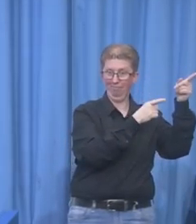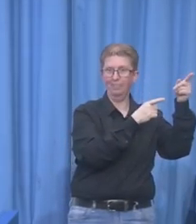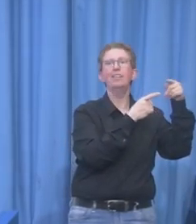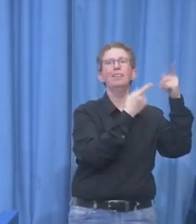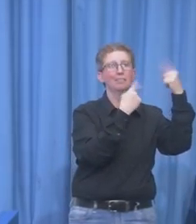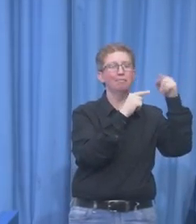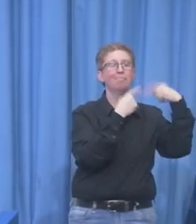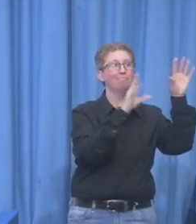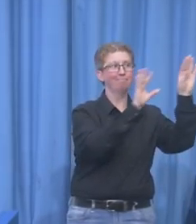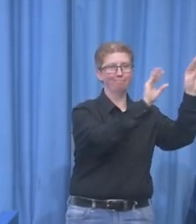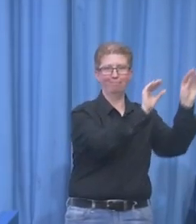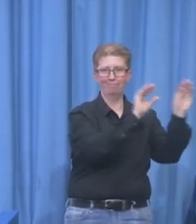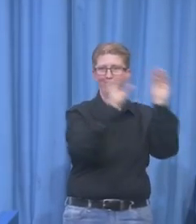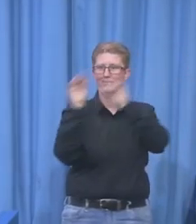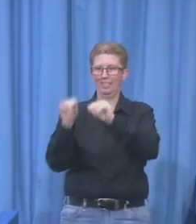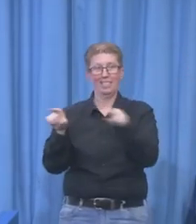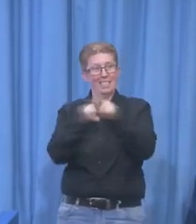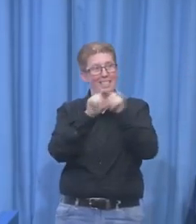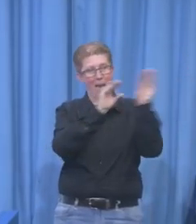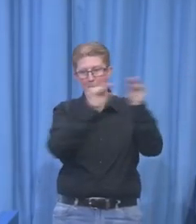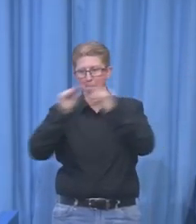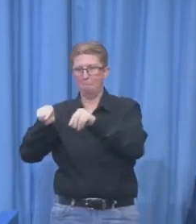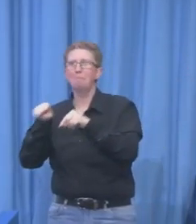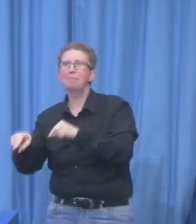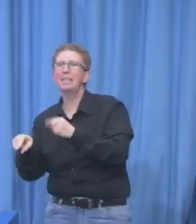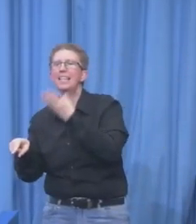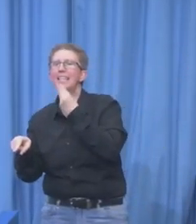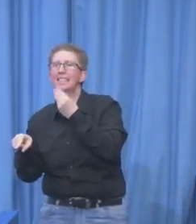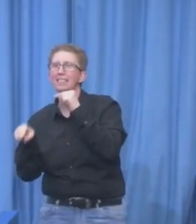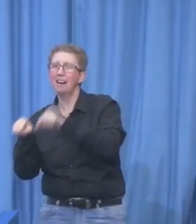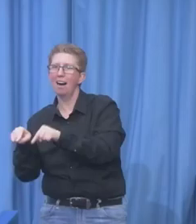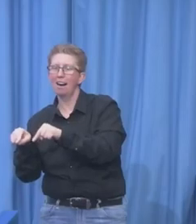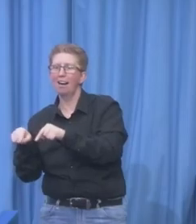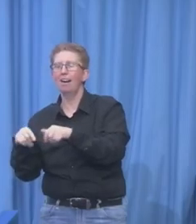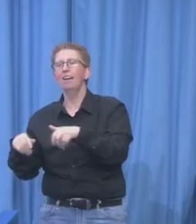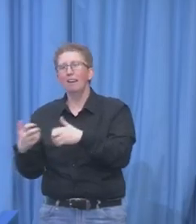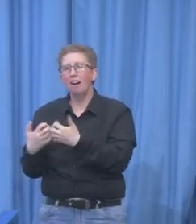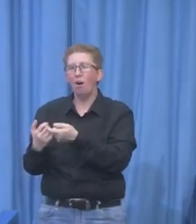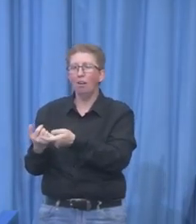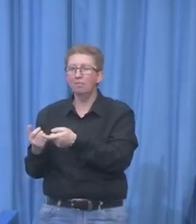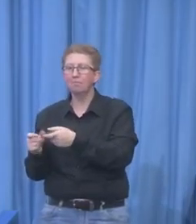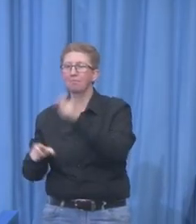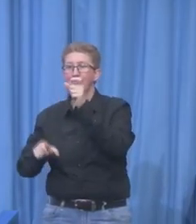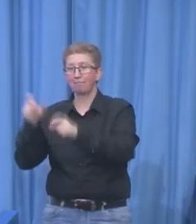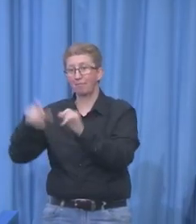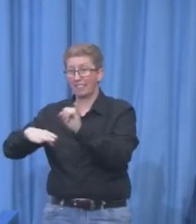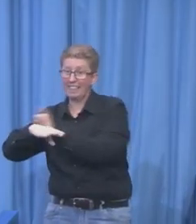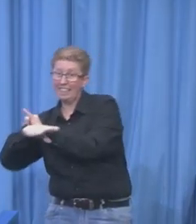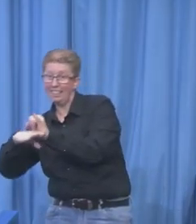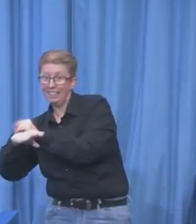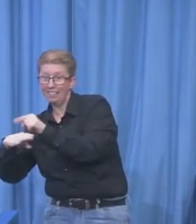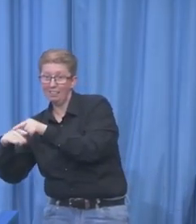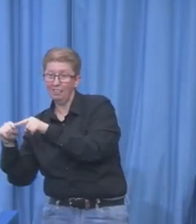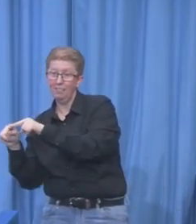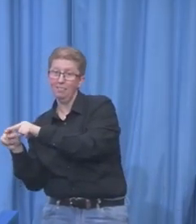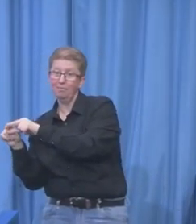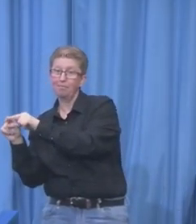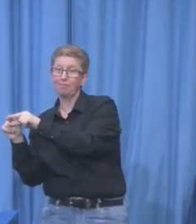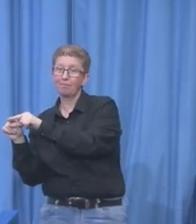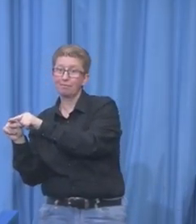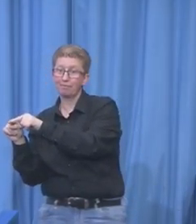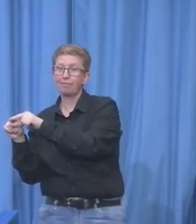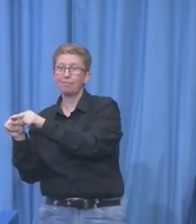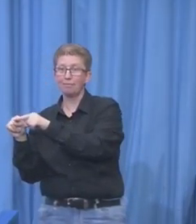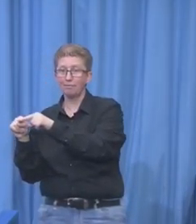to, the students, the interns, will participate and they will take academic courses. We will work